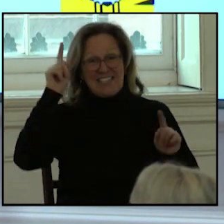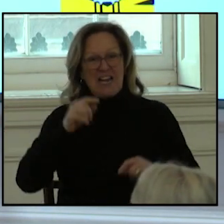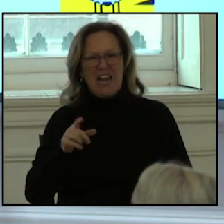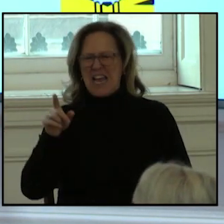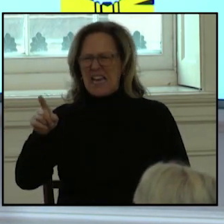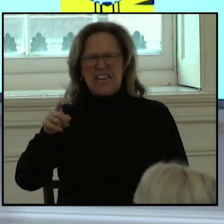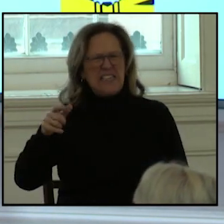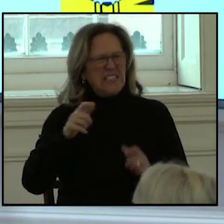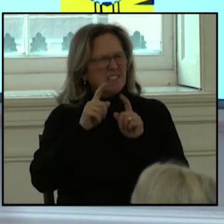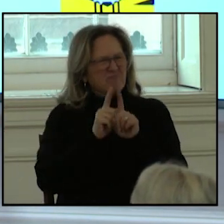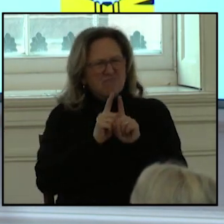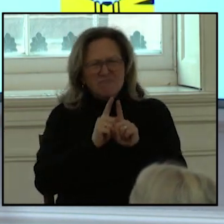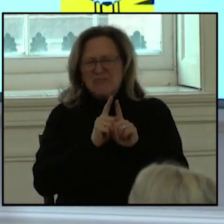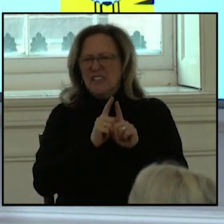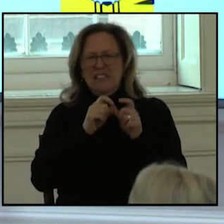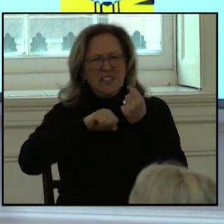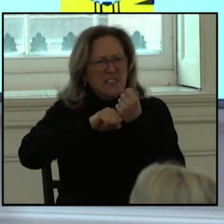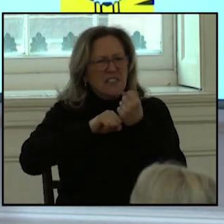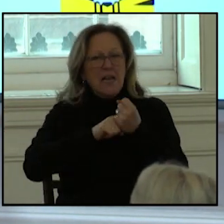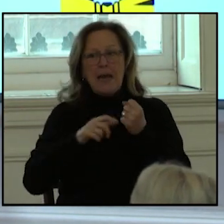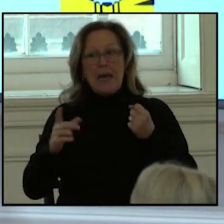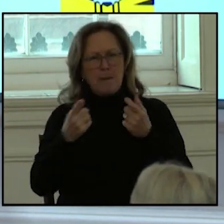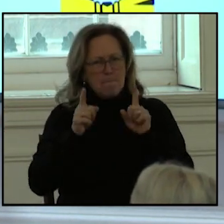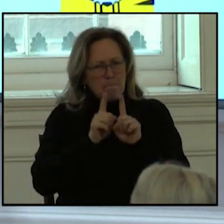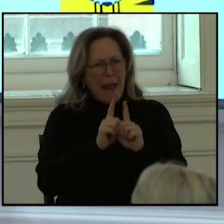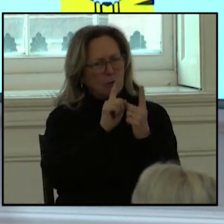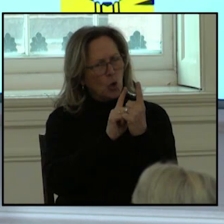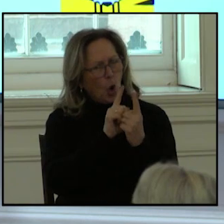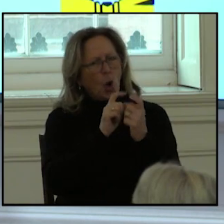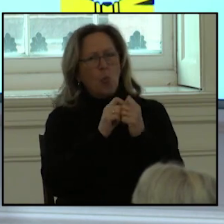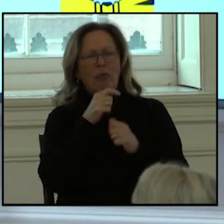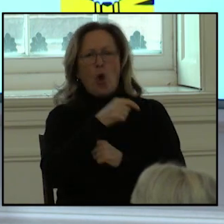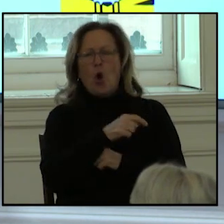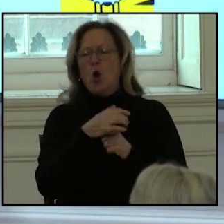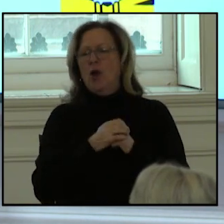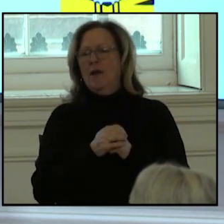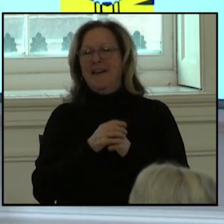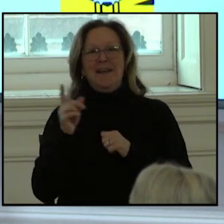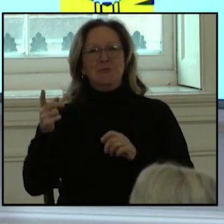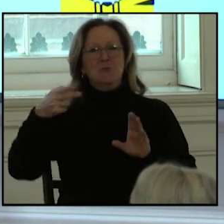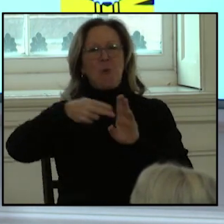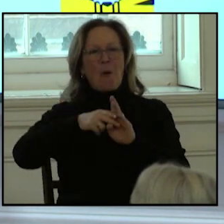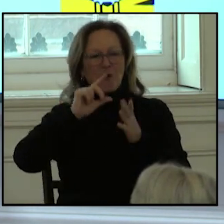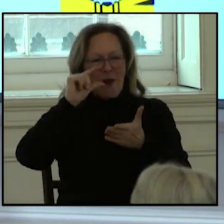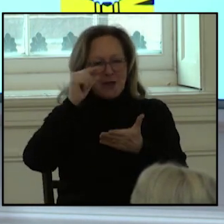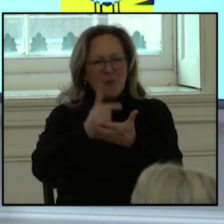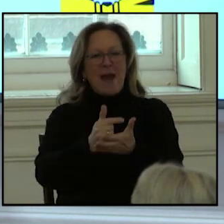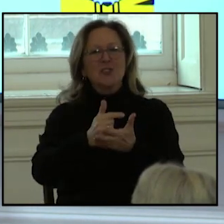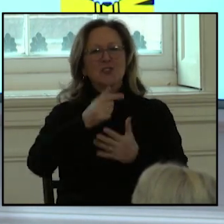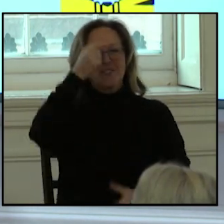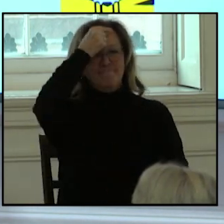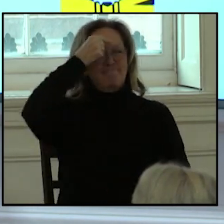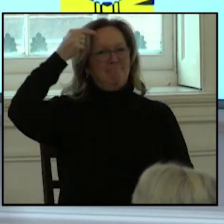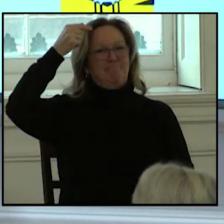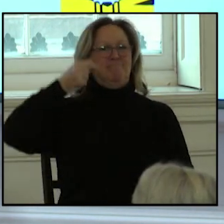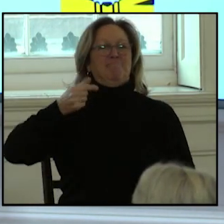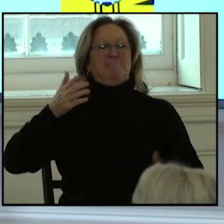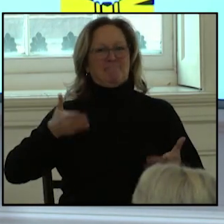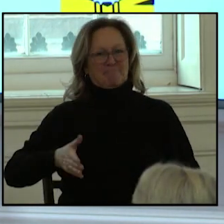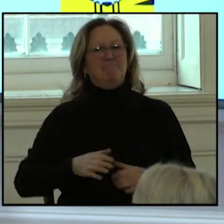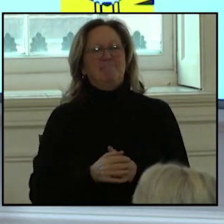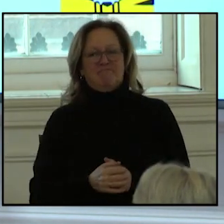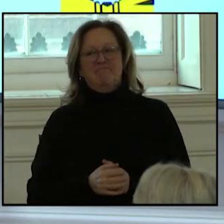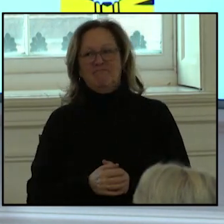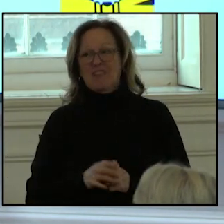stuck with her. He mentored her, he came to her graduations, and that was the